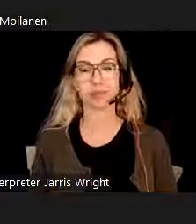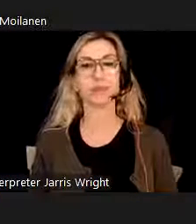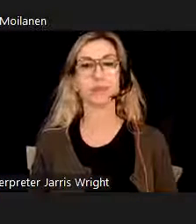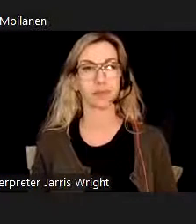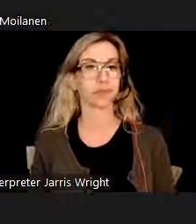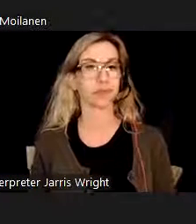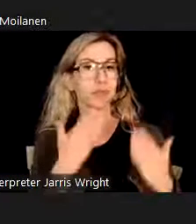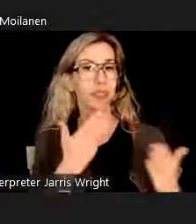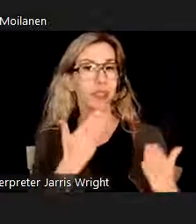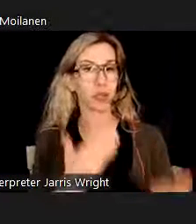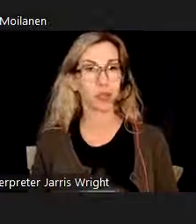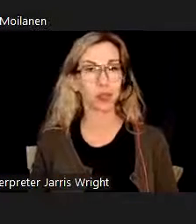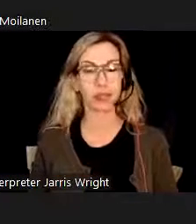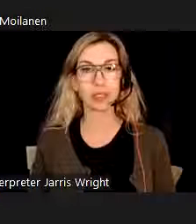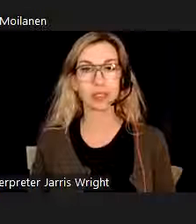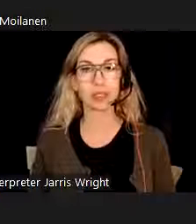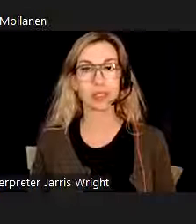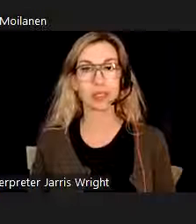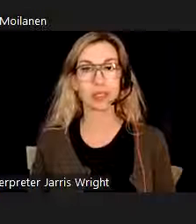Thank you. Khalees?